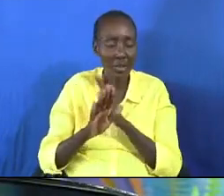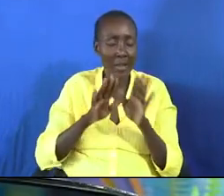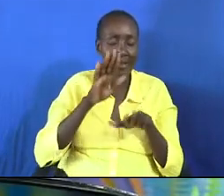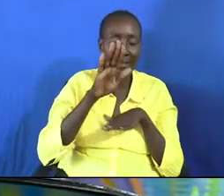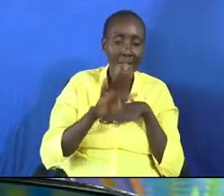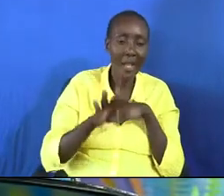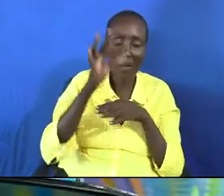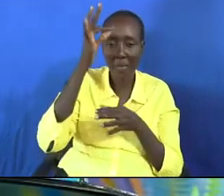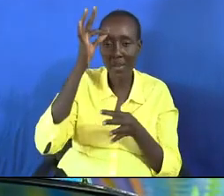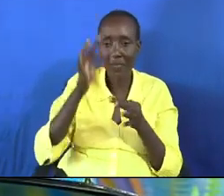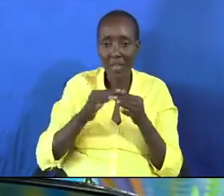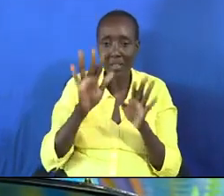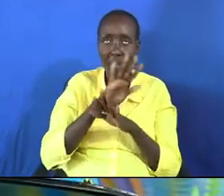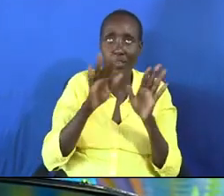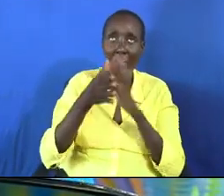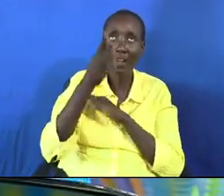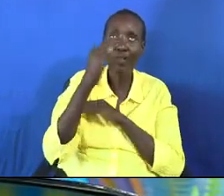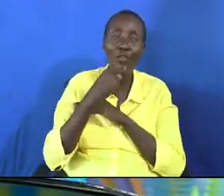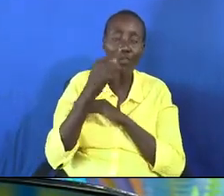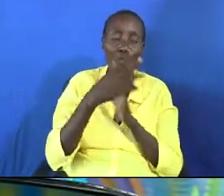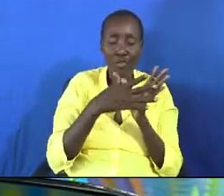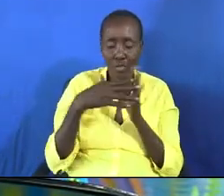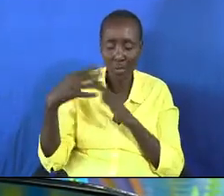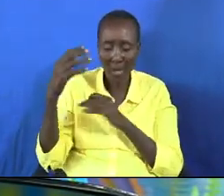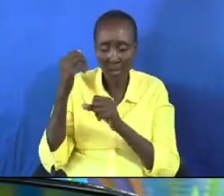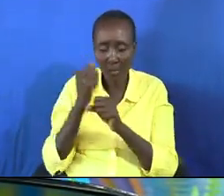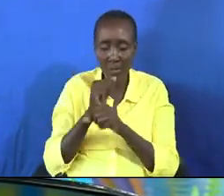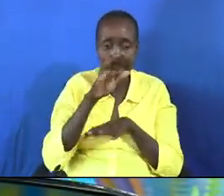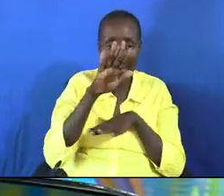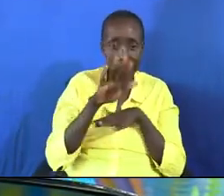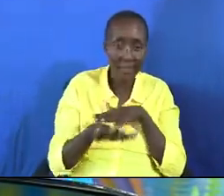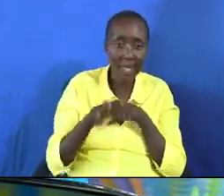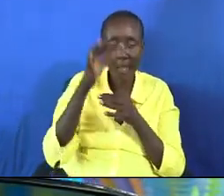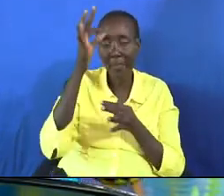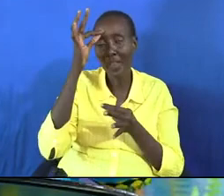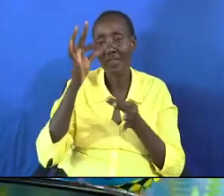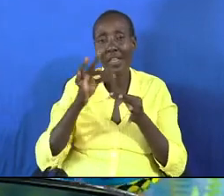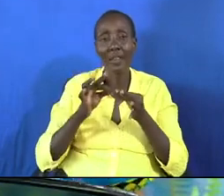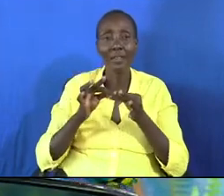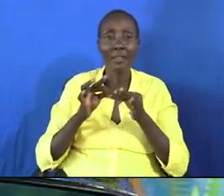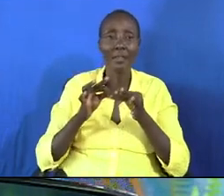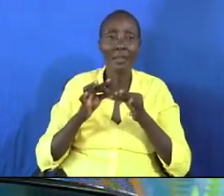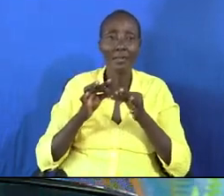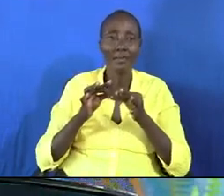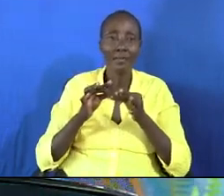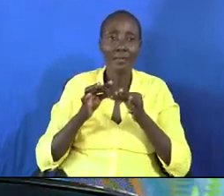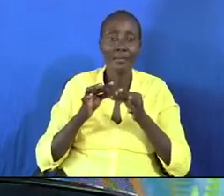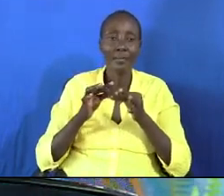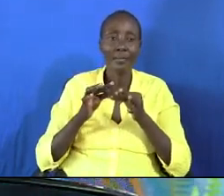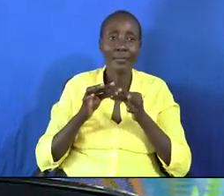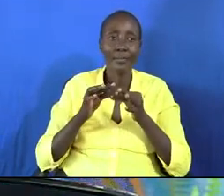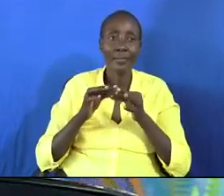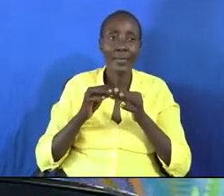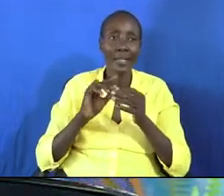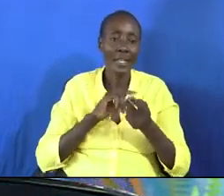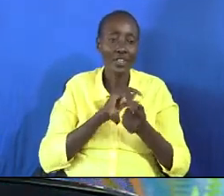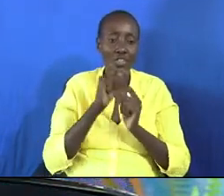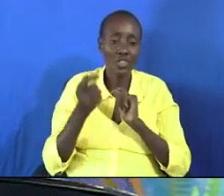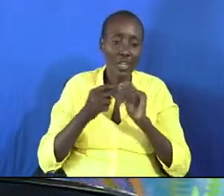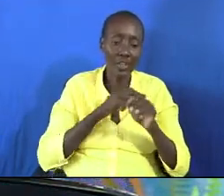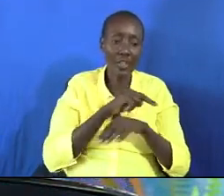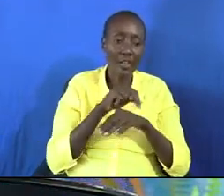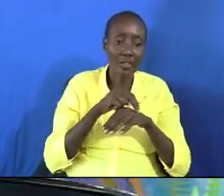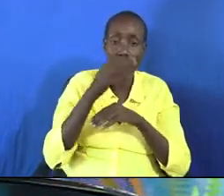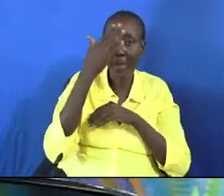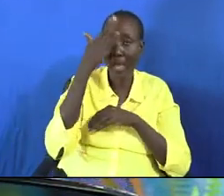Whatever it is that God has called you to go and do, step out in faith. You could change the nations.